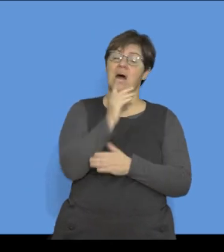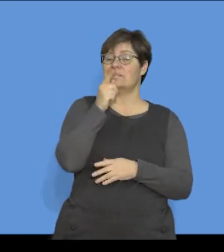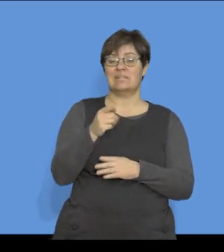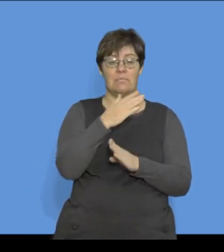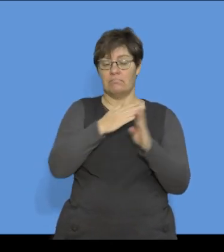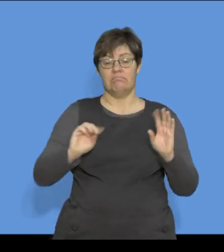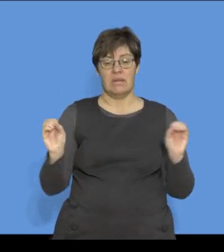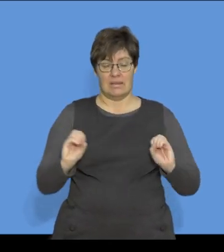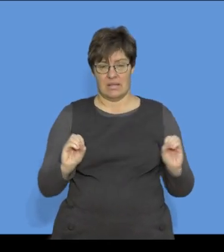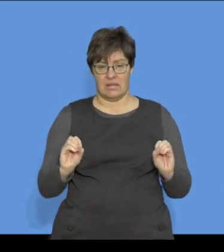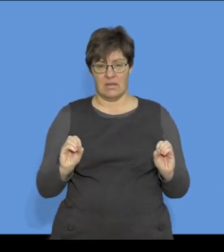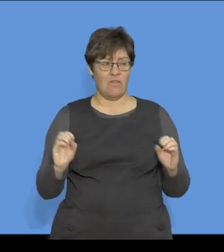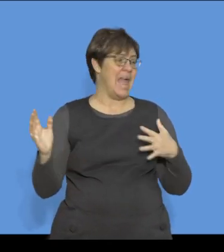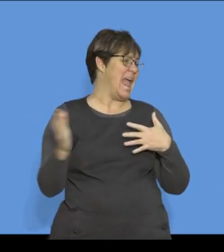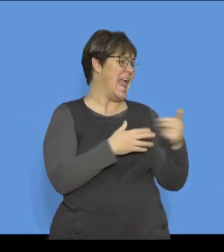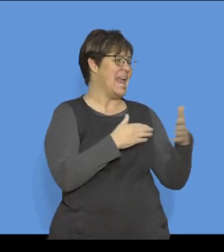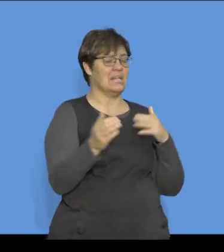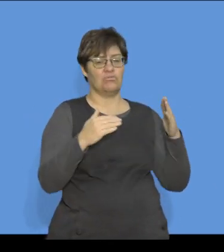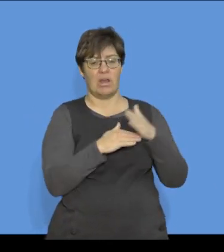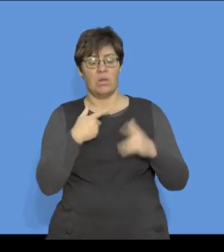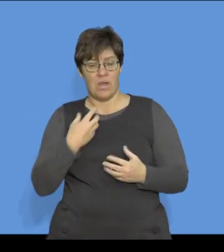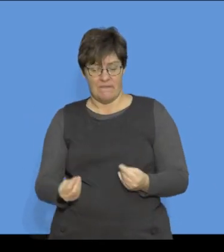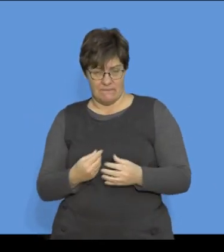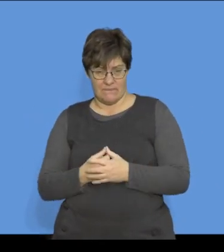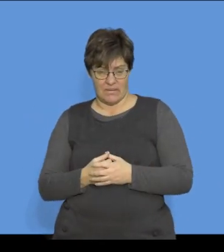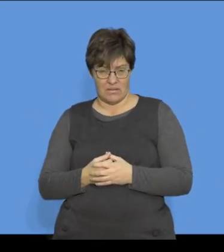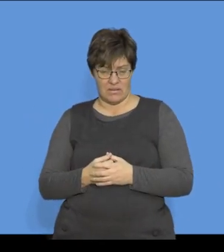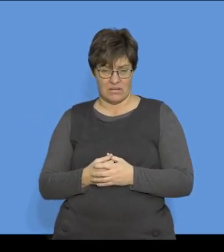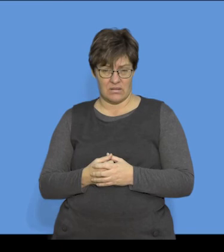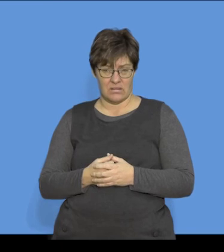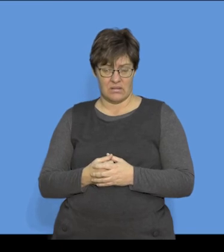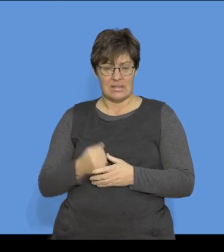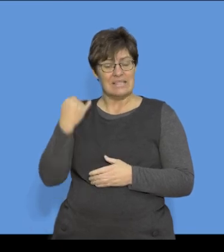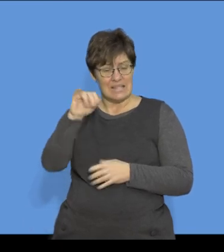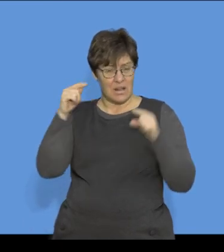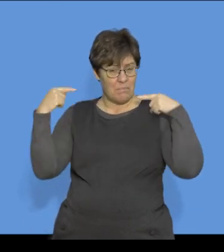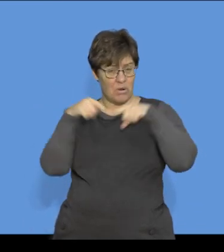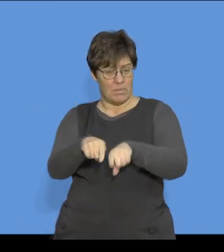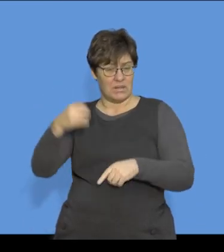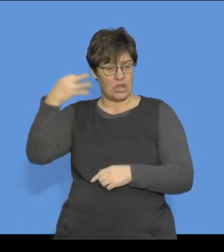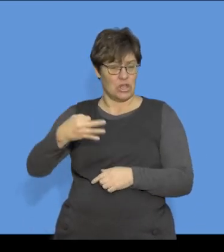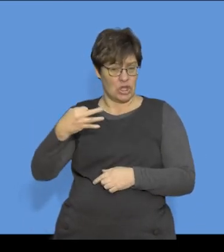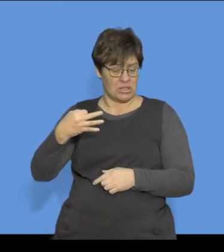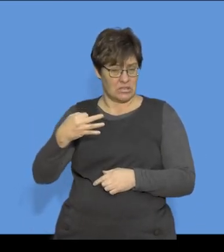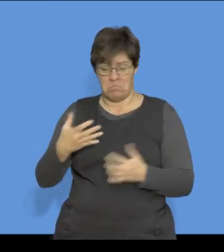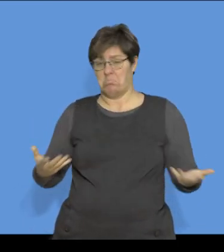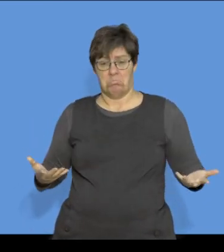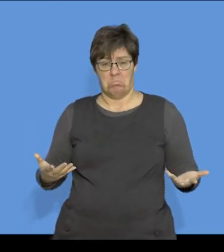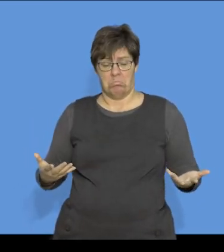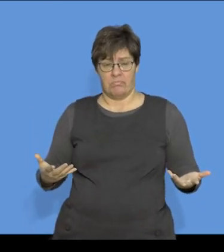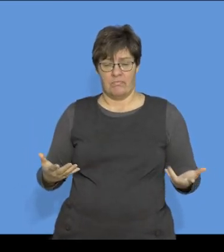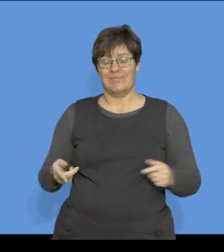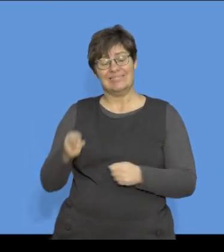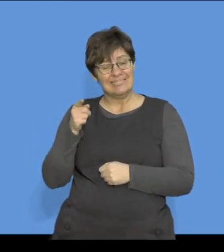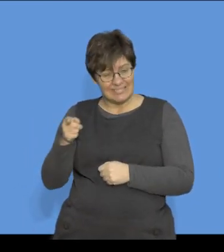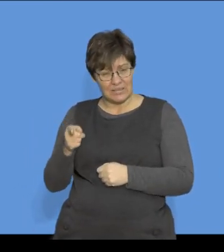midpoints, for any triangle that we have, will it still be parallel to the third side or not? And that's what we